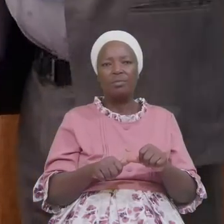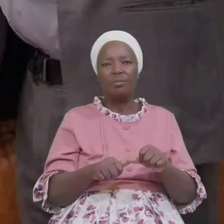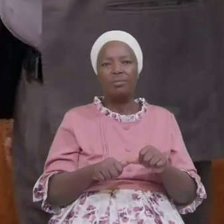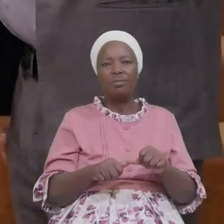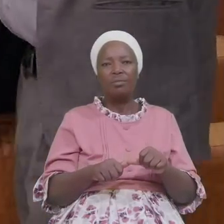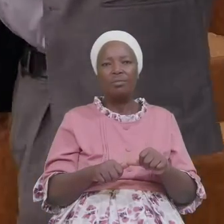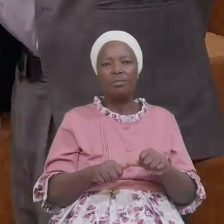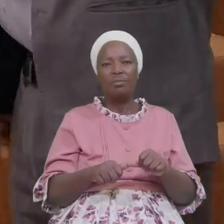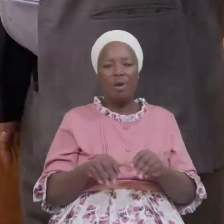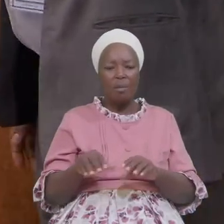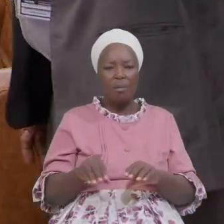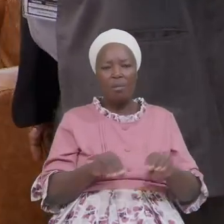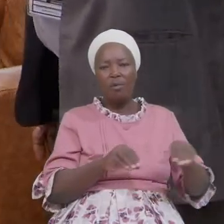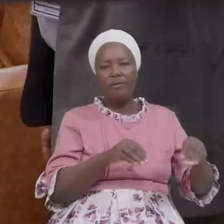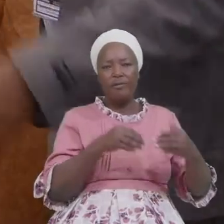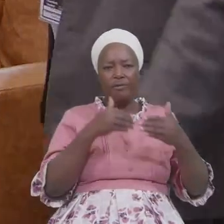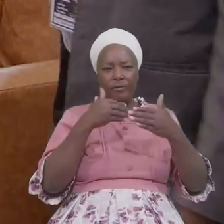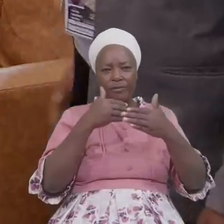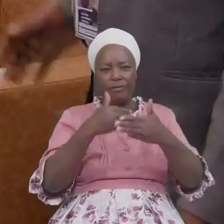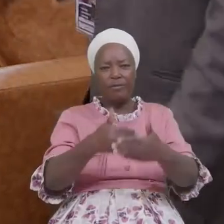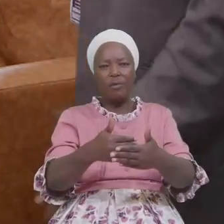Move forward.